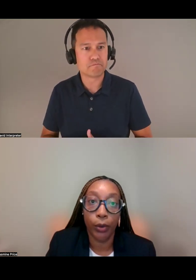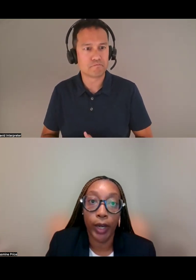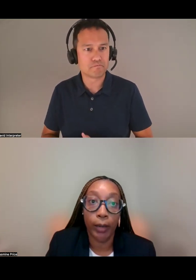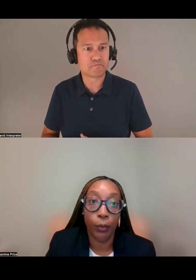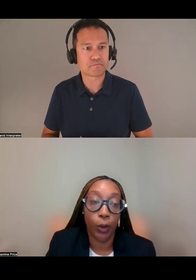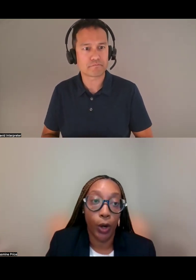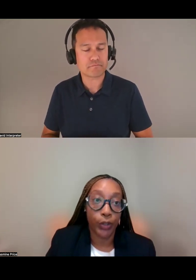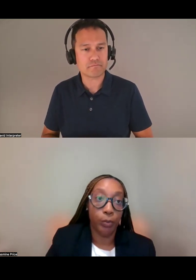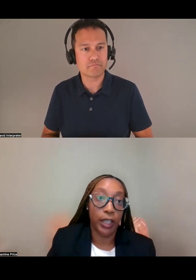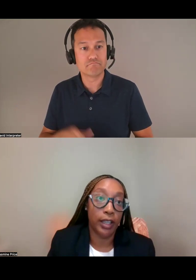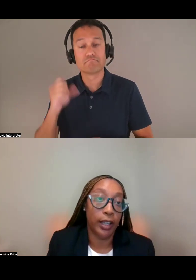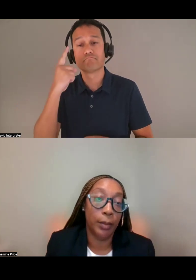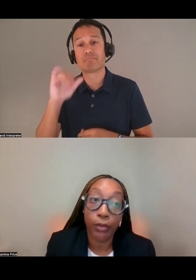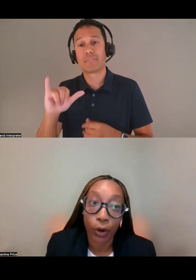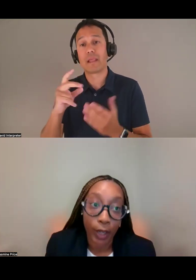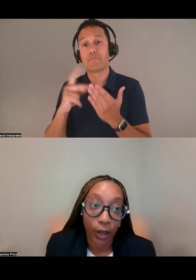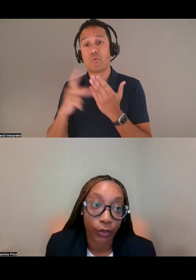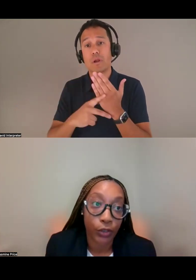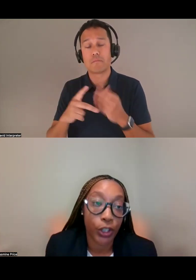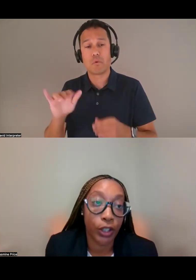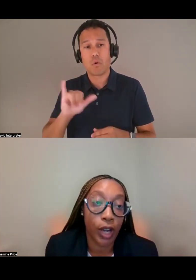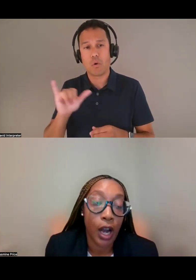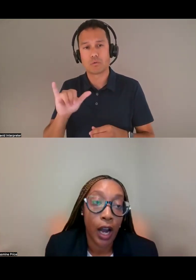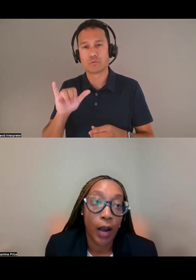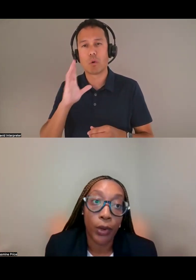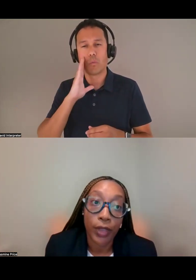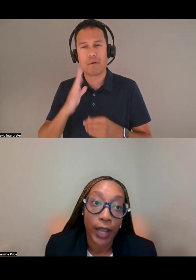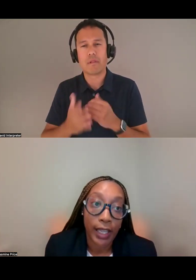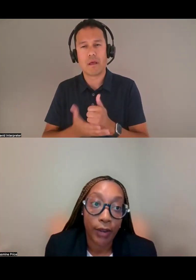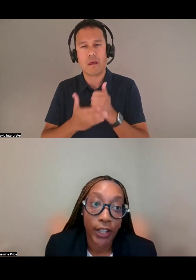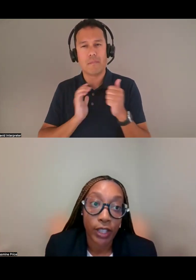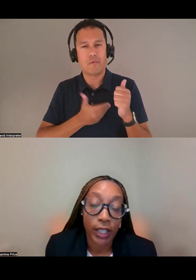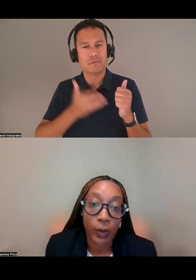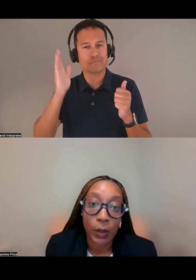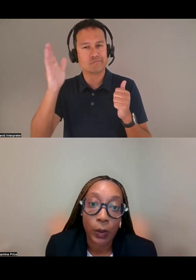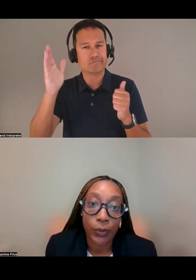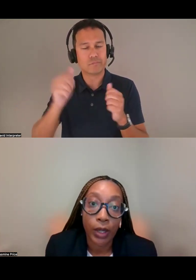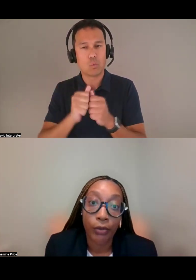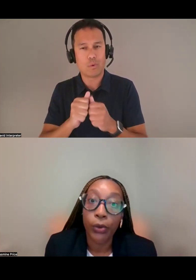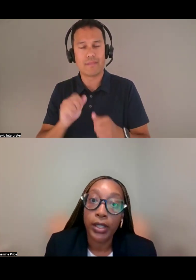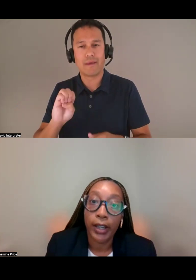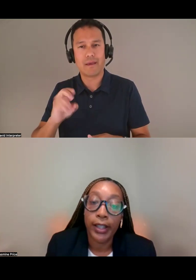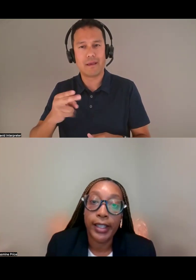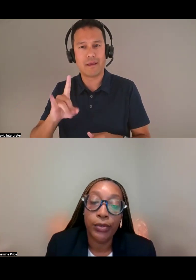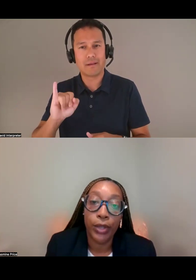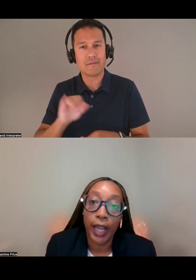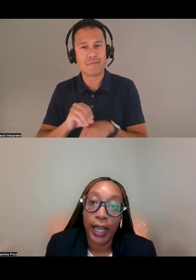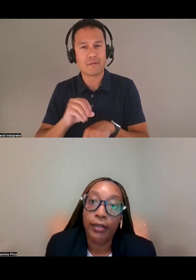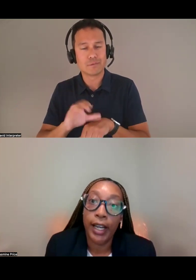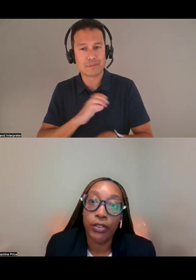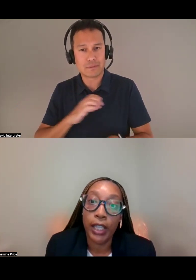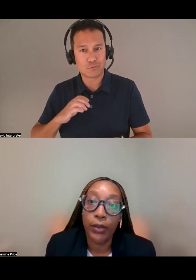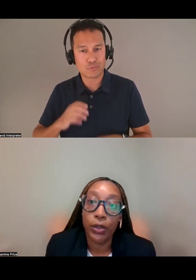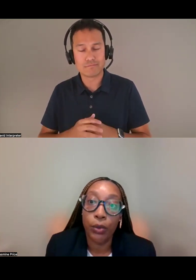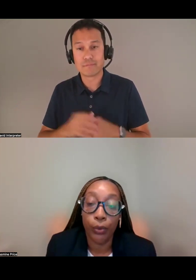The program will also be informing our future with the EHDI Advisory Council. Focus areas for the